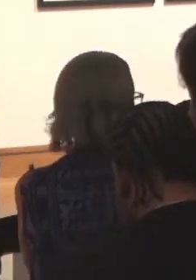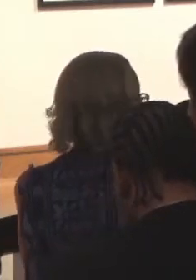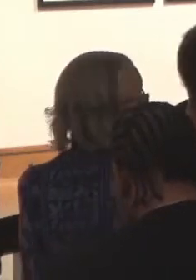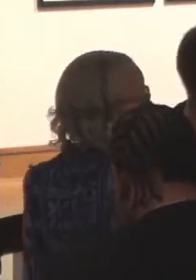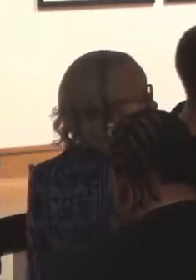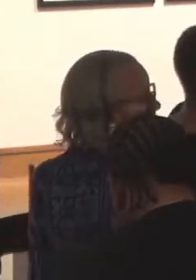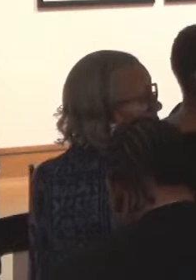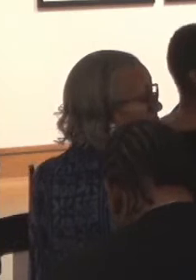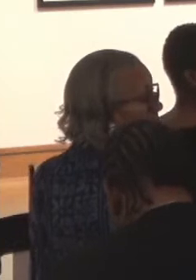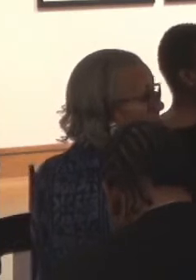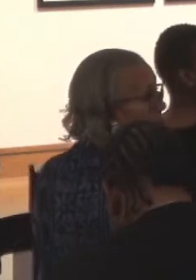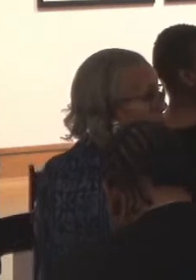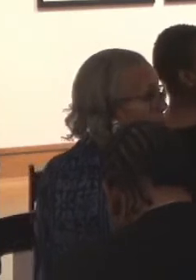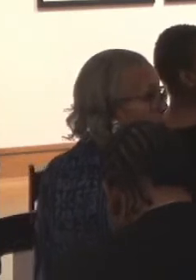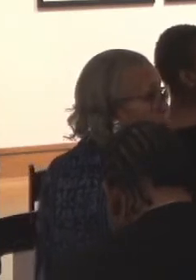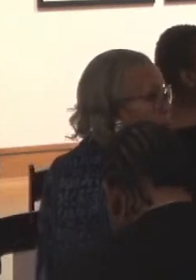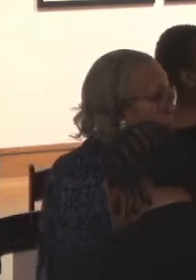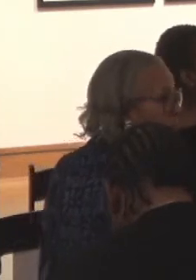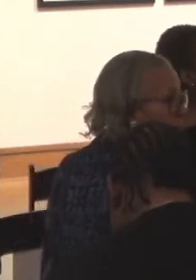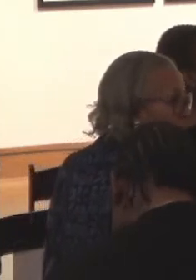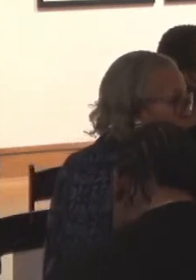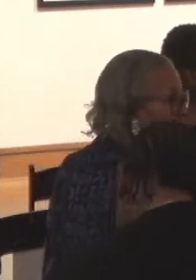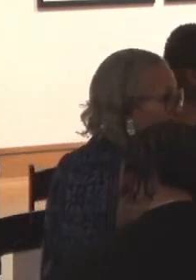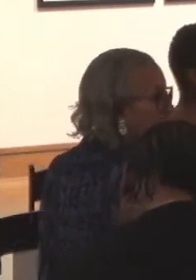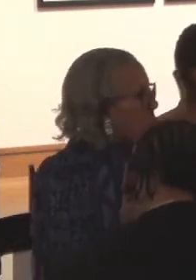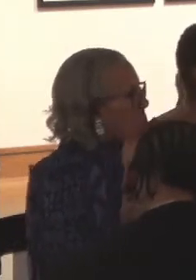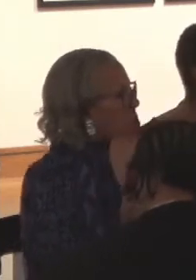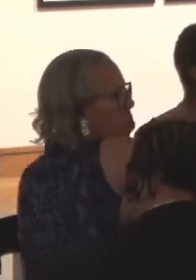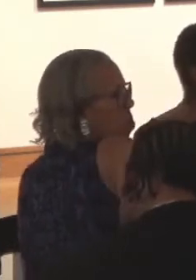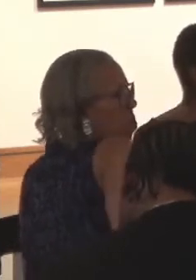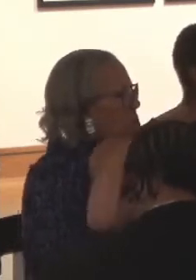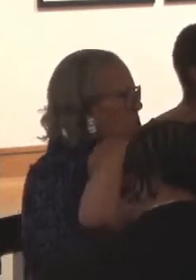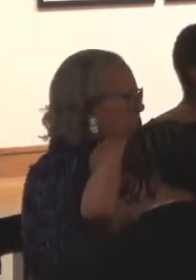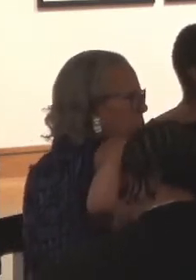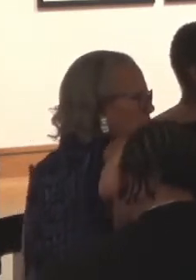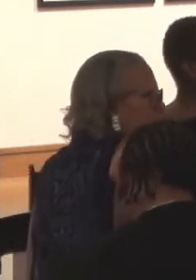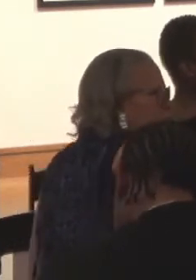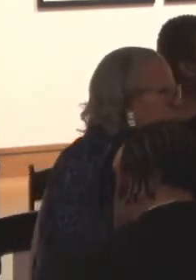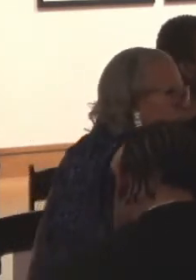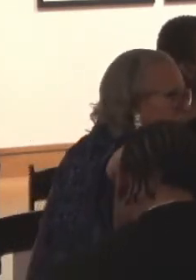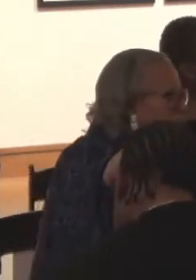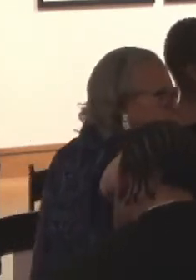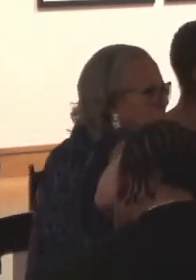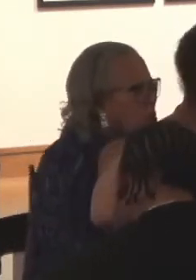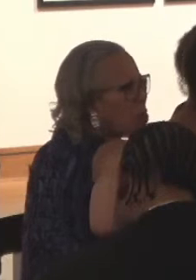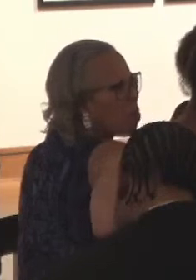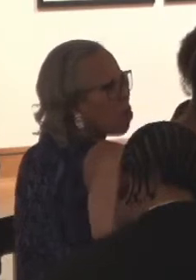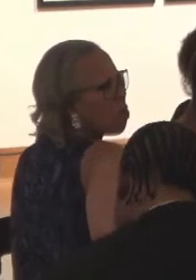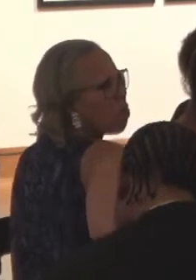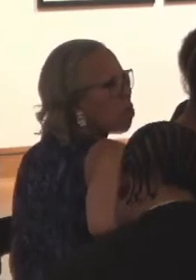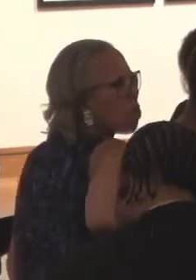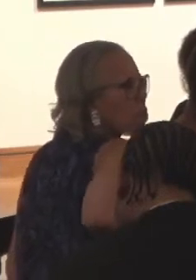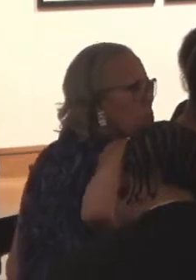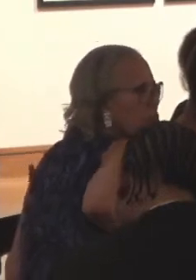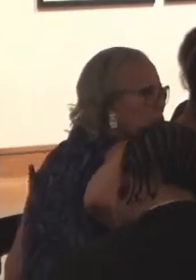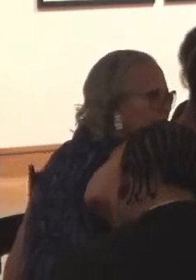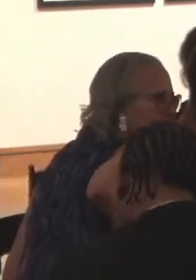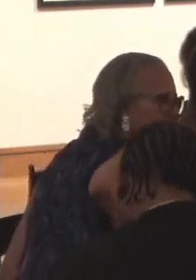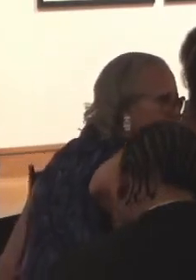you for Pender, but who's born in 1970? Yeah. And Hotel was born in 1954.